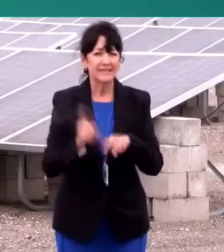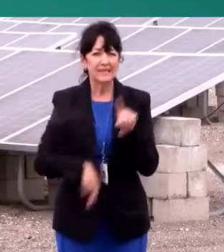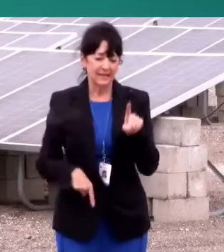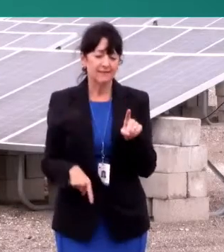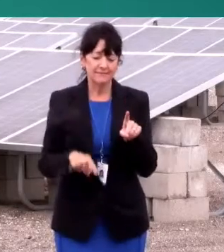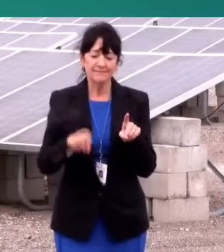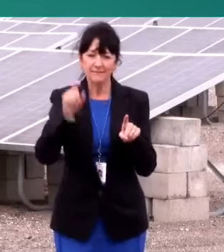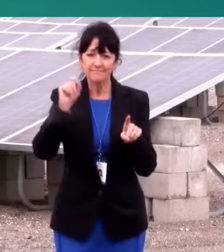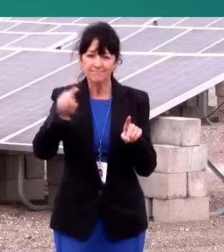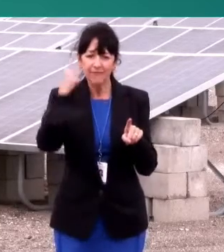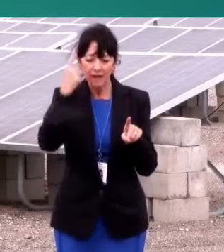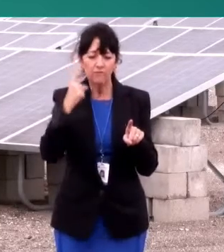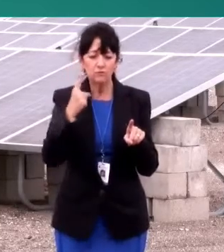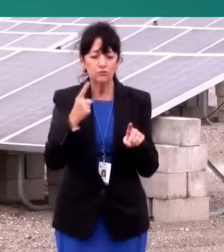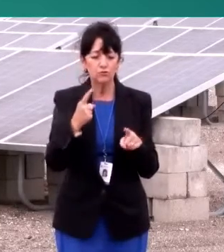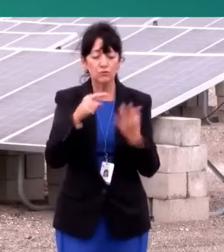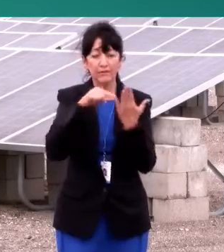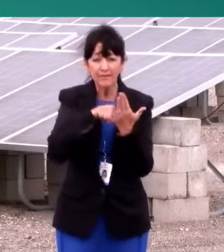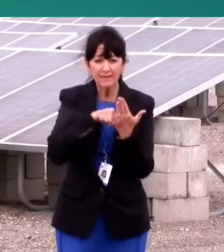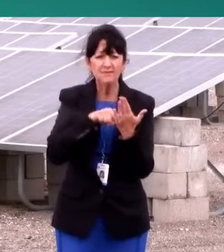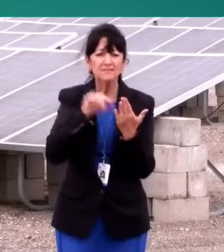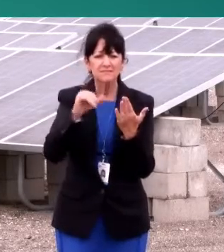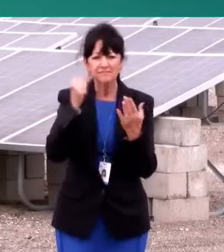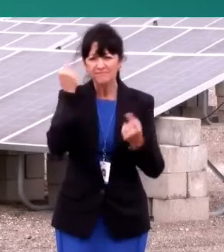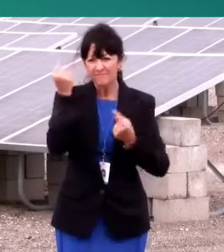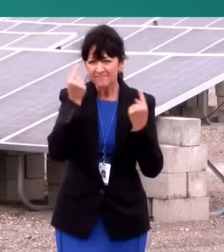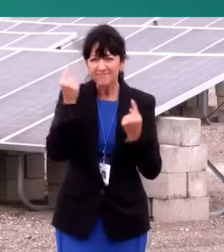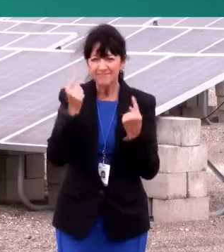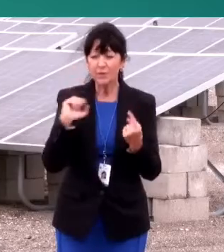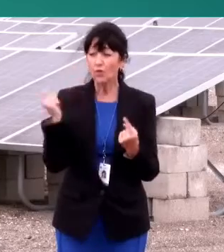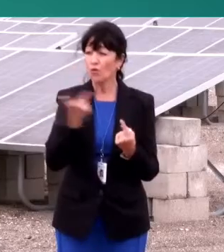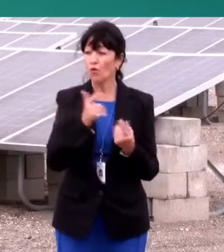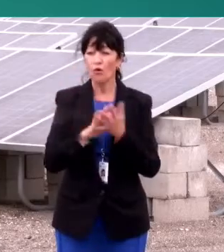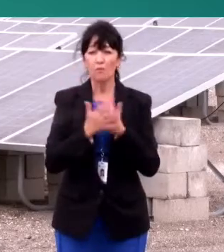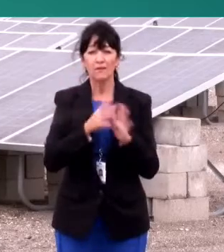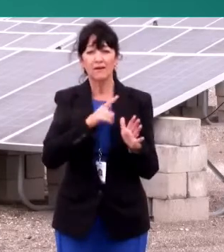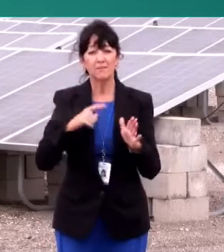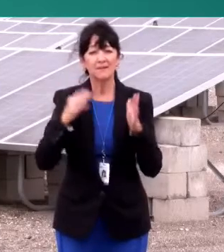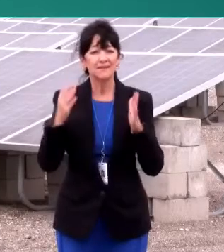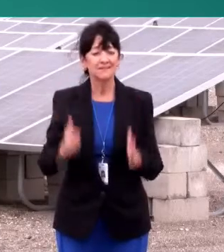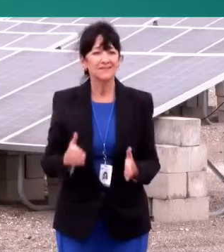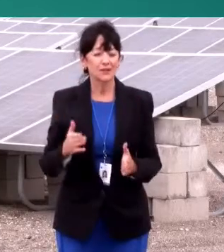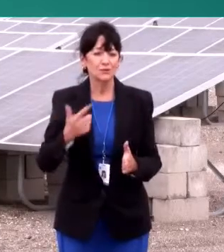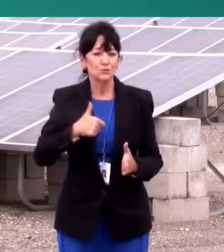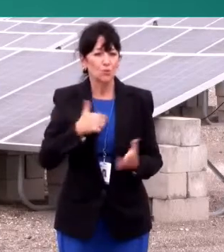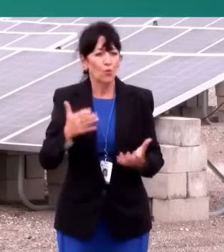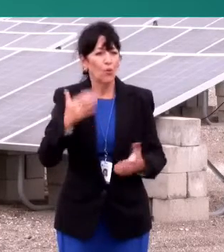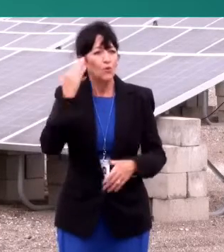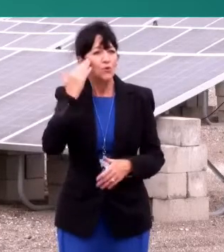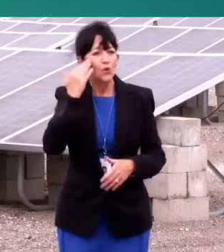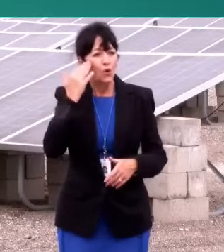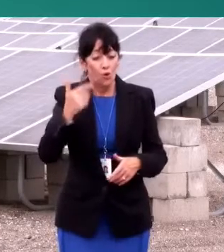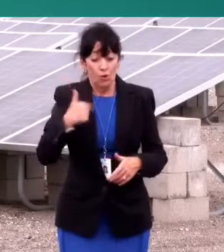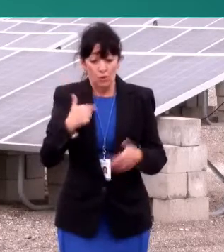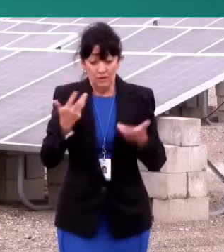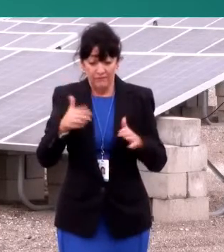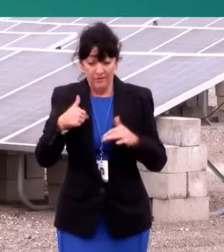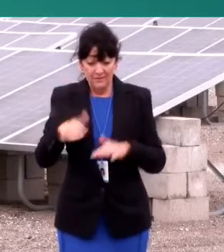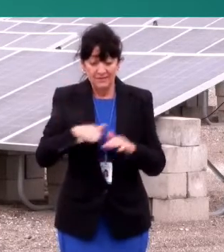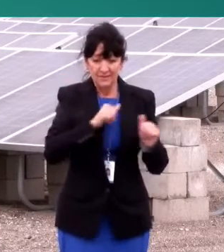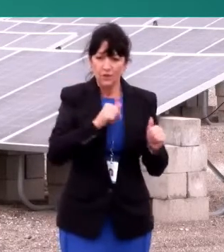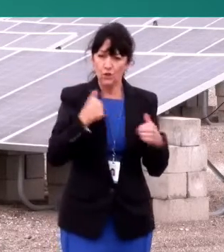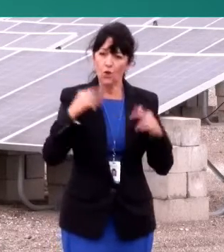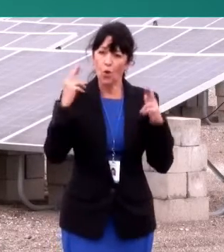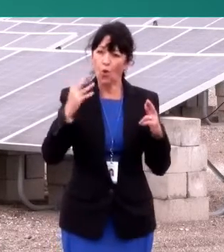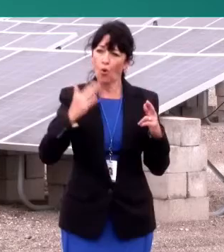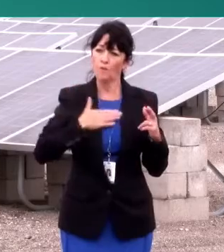better, and you know, as we all want to do when we become legislators, is you know, when we leave this office, we hope that we have done something in the state of